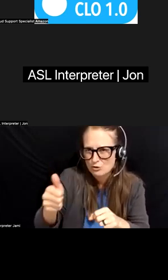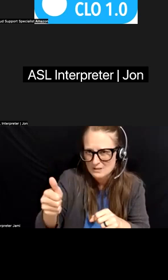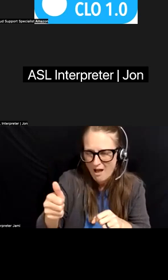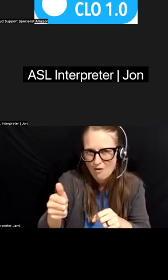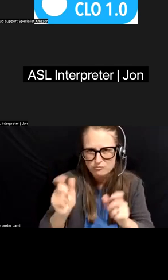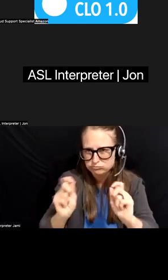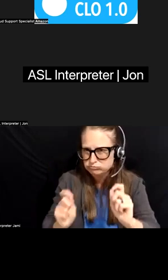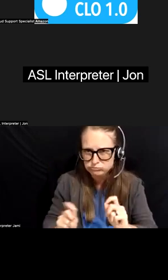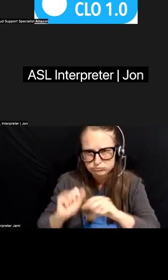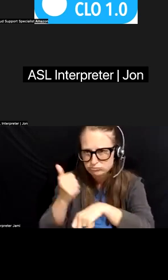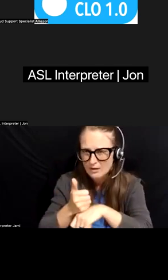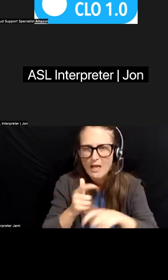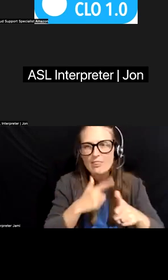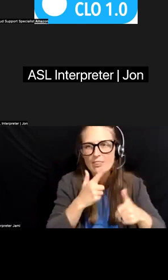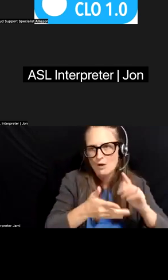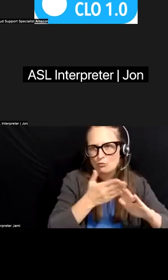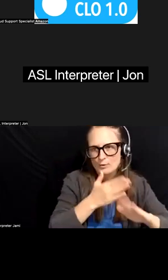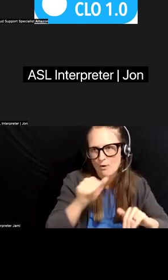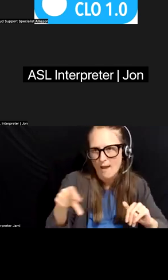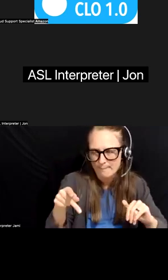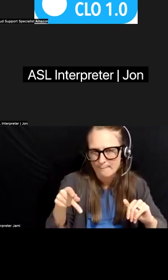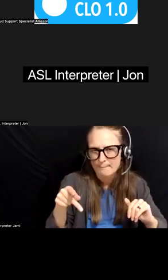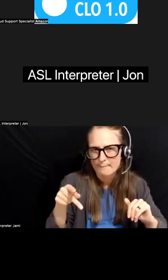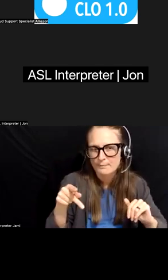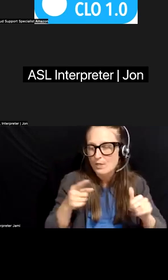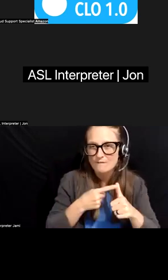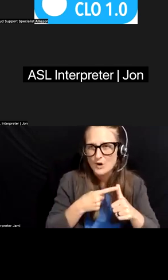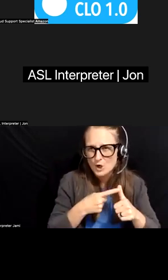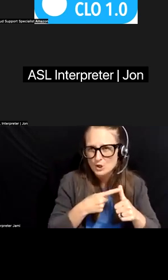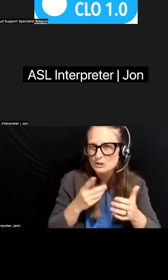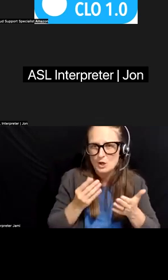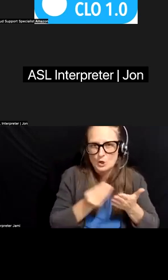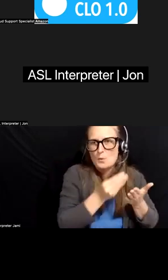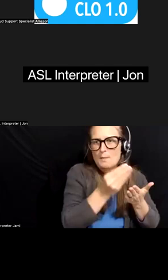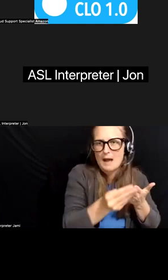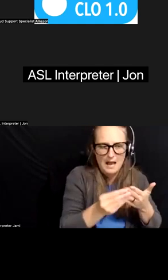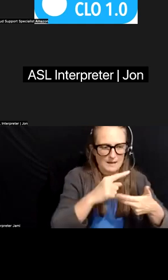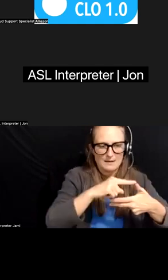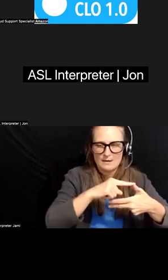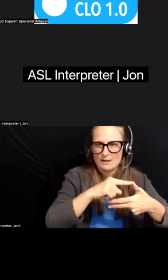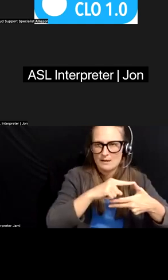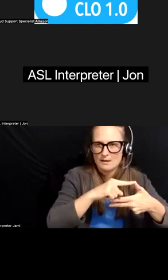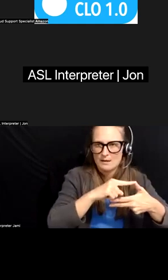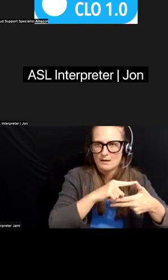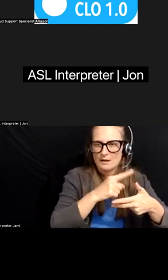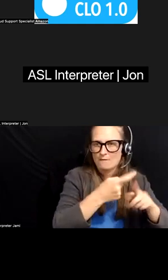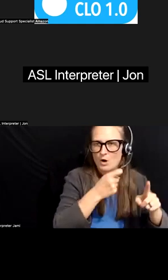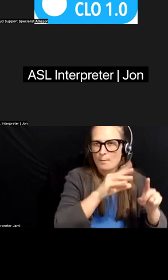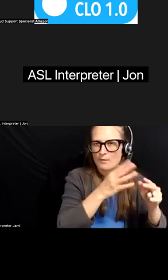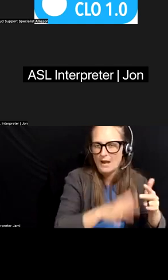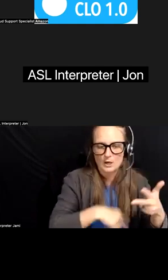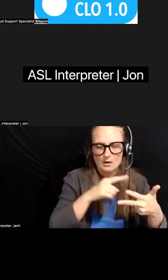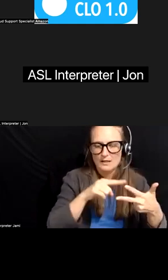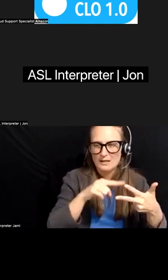application on that. So the very first one, you just buy the application from the provider. In the second one, you buy